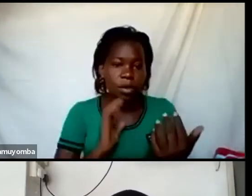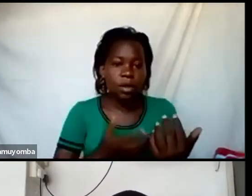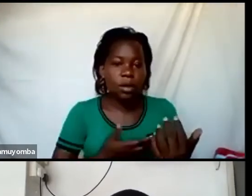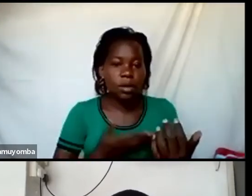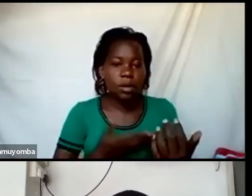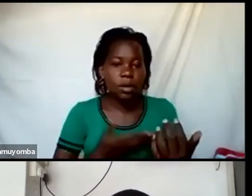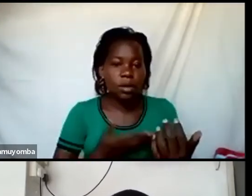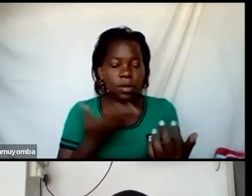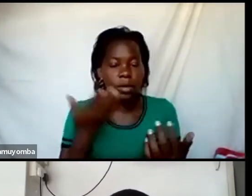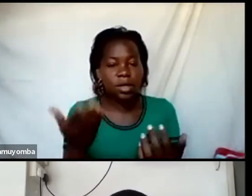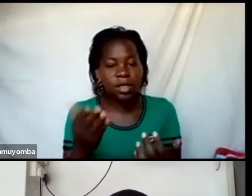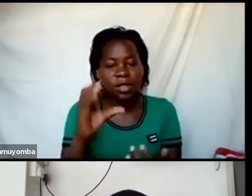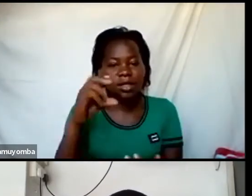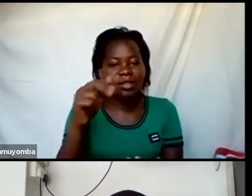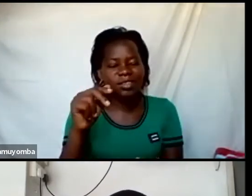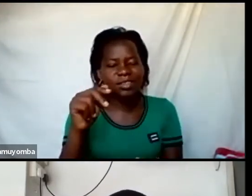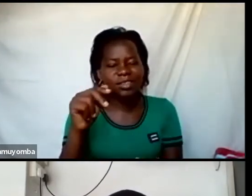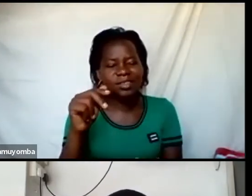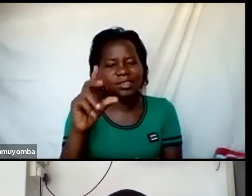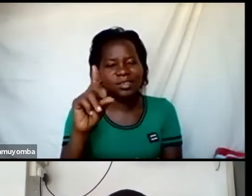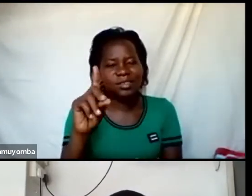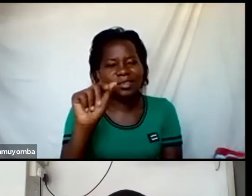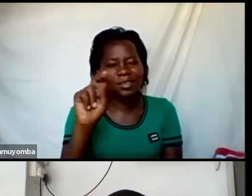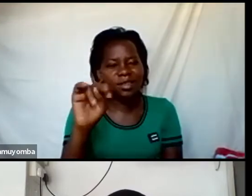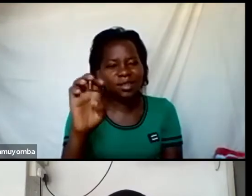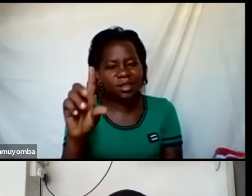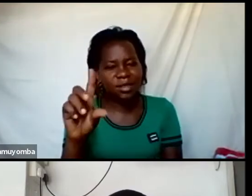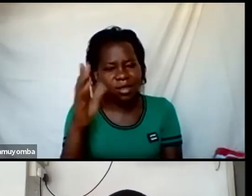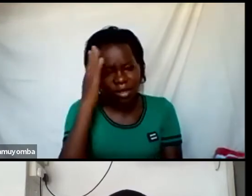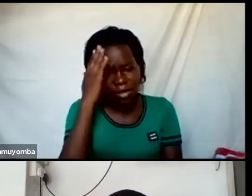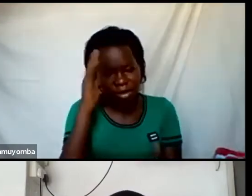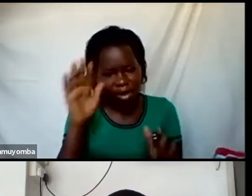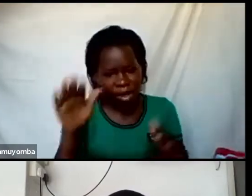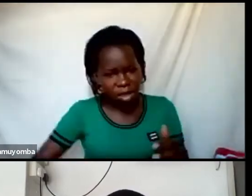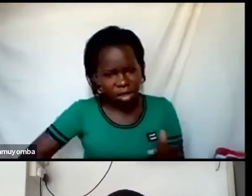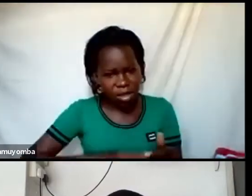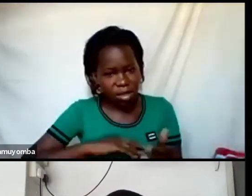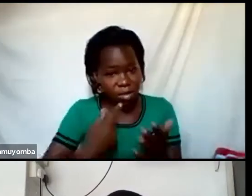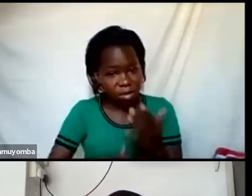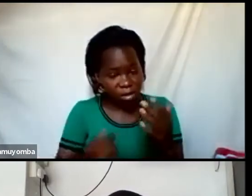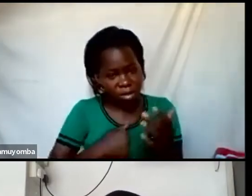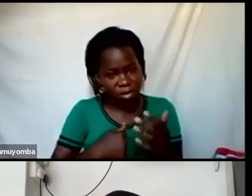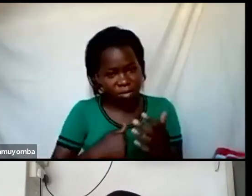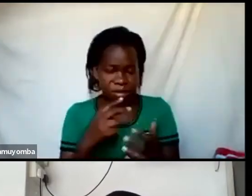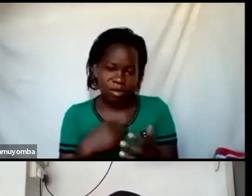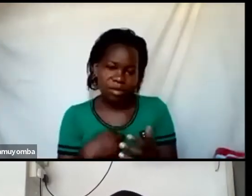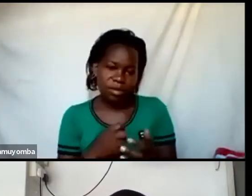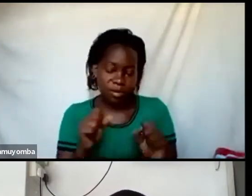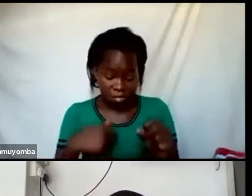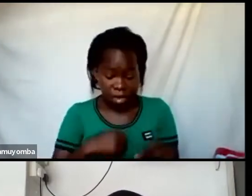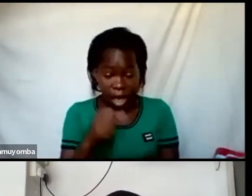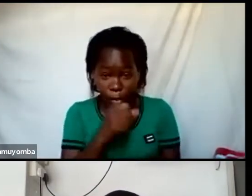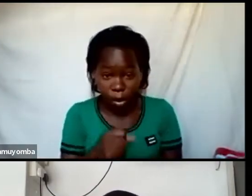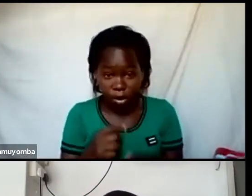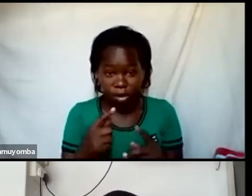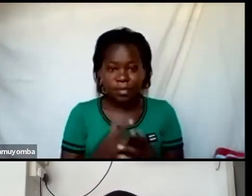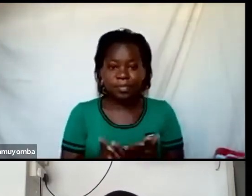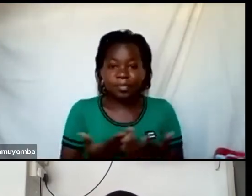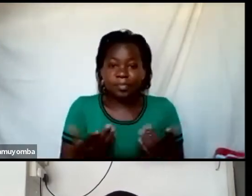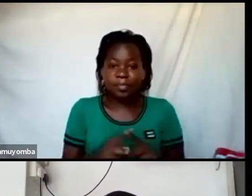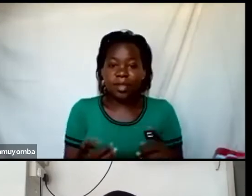role models do you need, girls? Do you know how old she is? Well, not like me. You look at me and yes, I'm older. Barbara is a young girl. She's